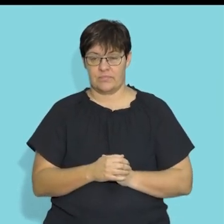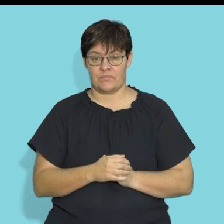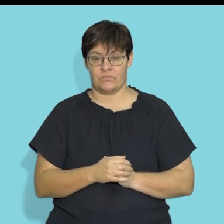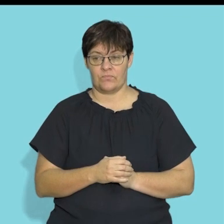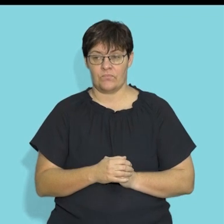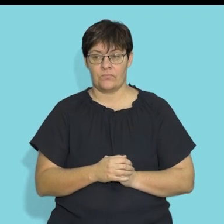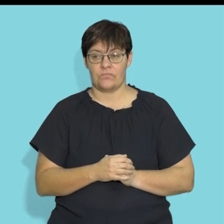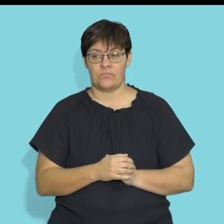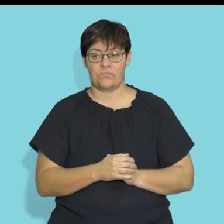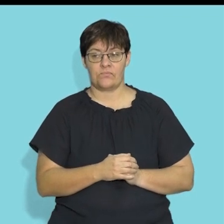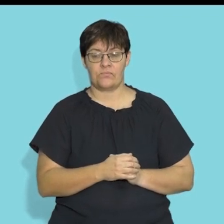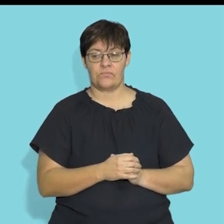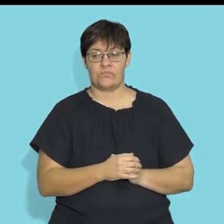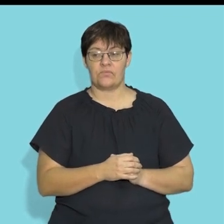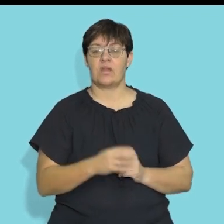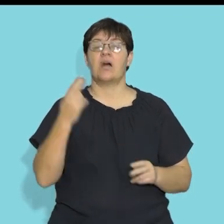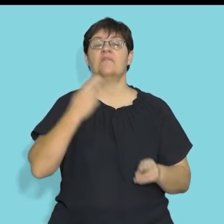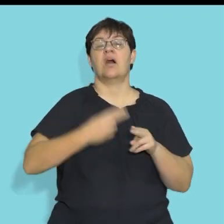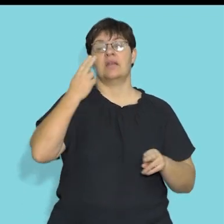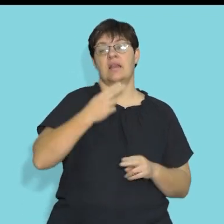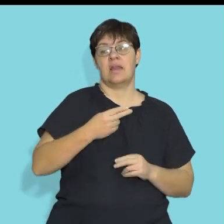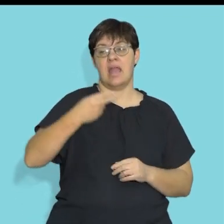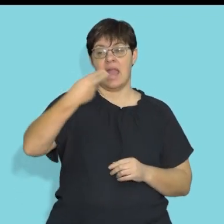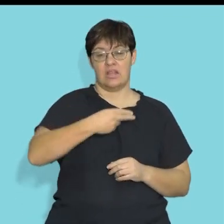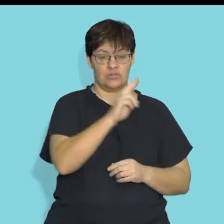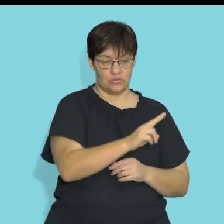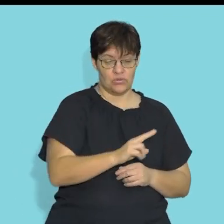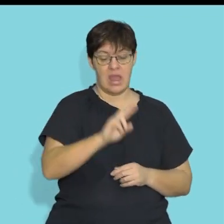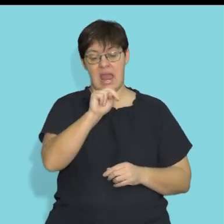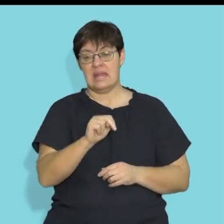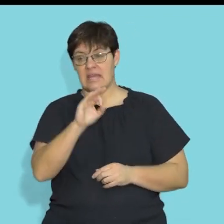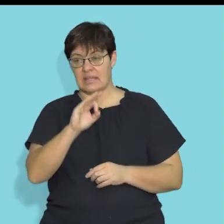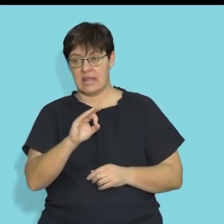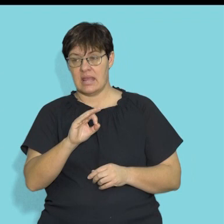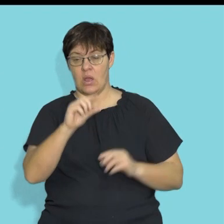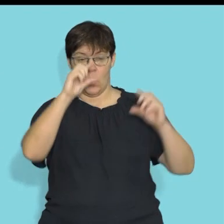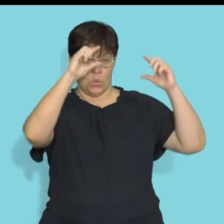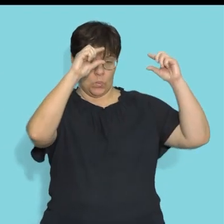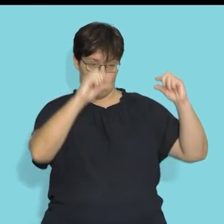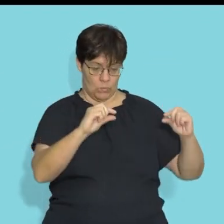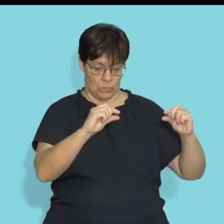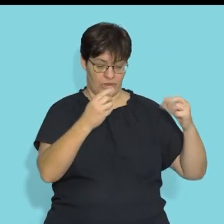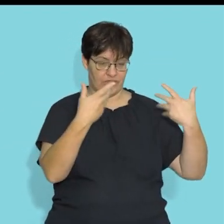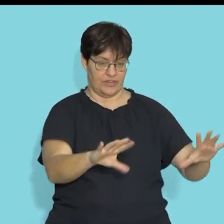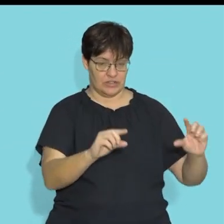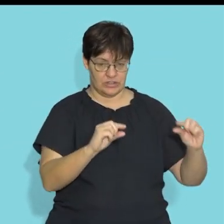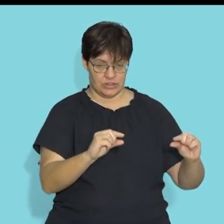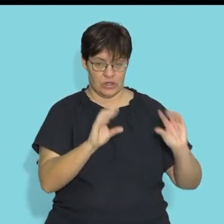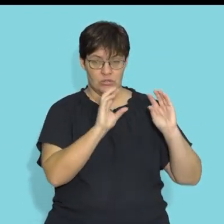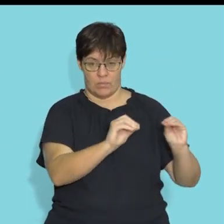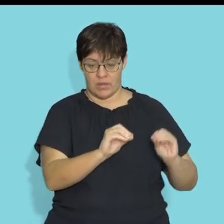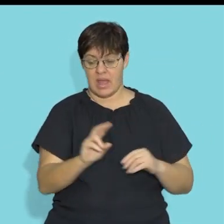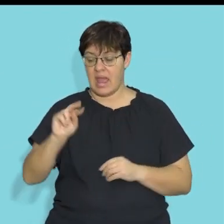Then at the end, finally, our hydrogen and our nitrogen stops decreasing. Our